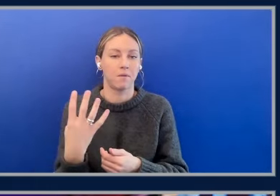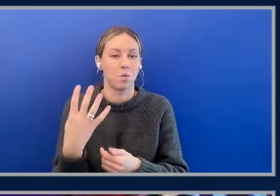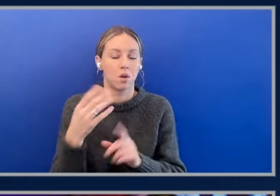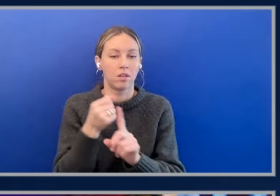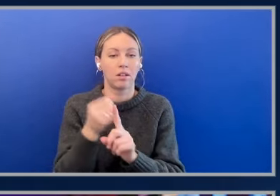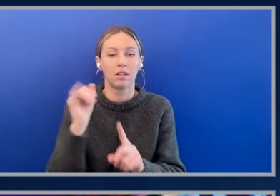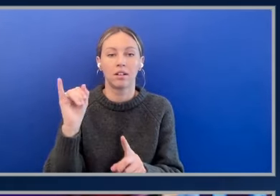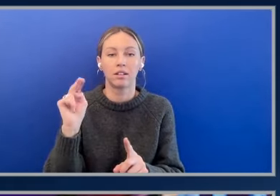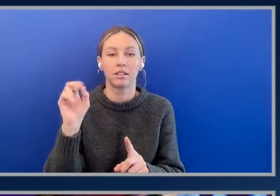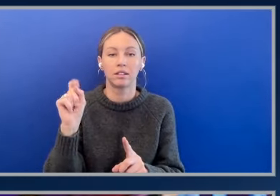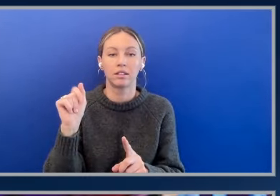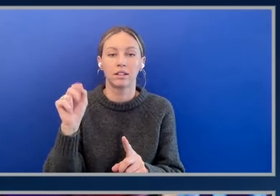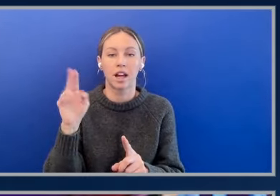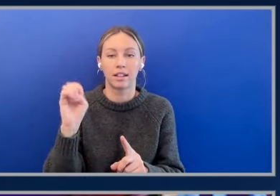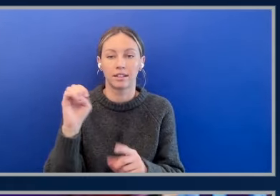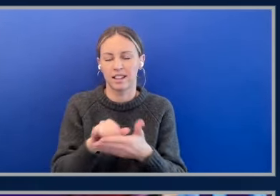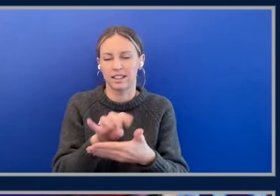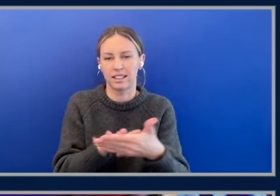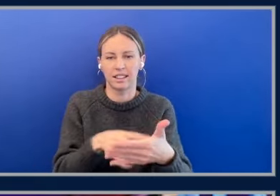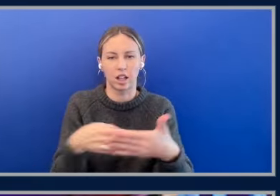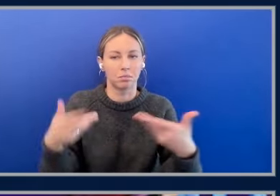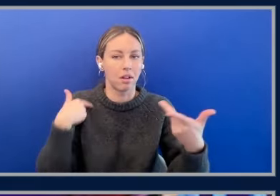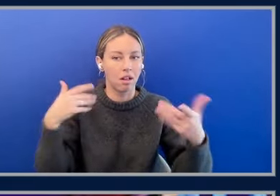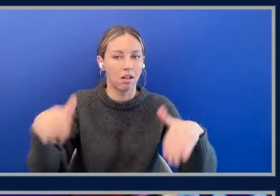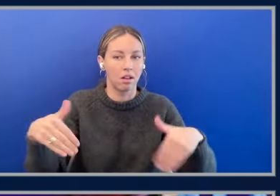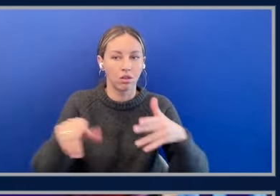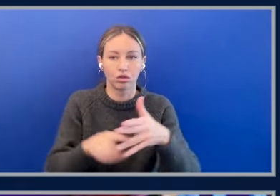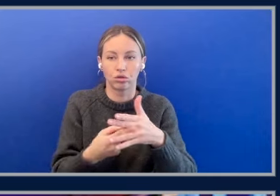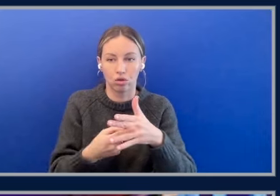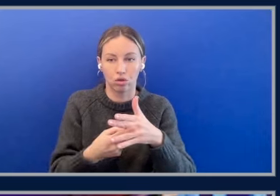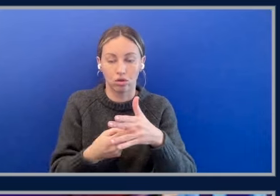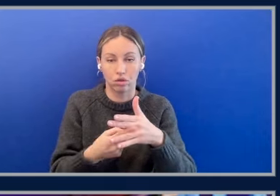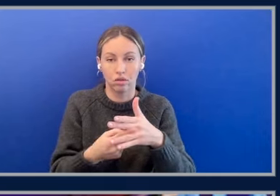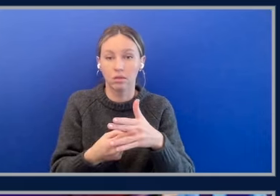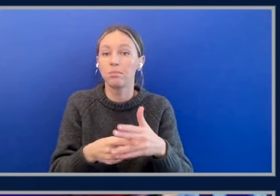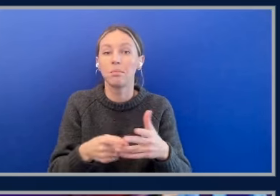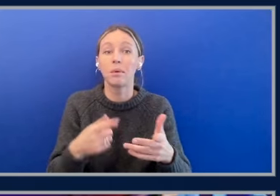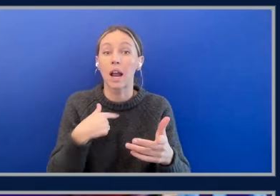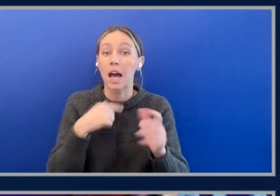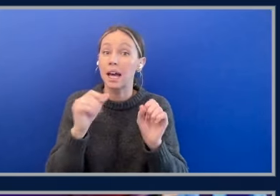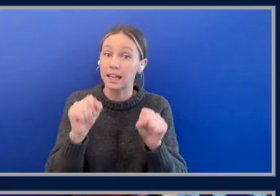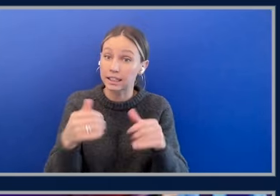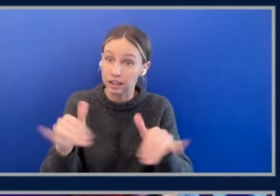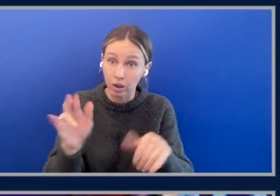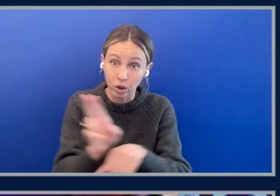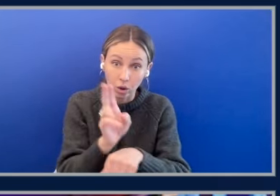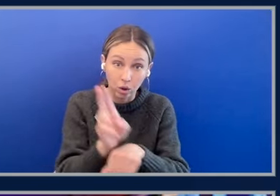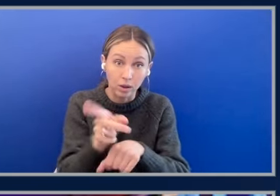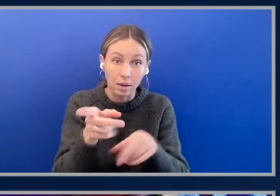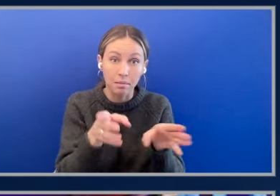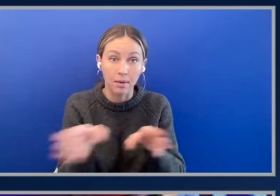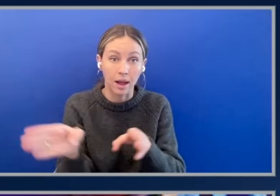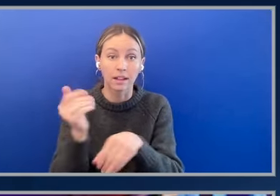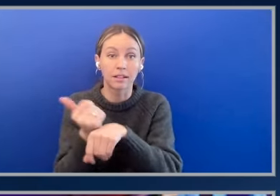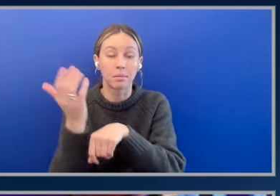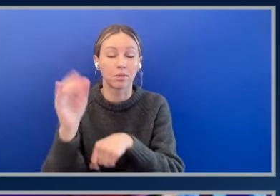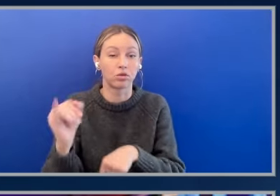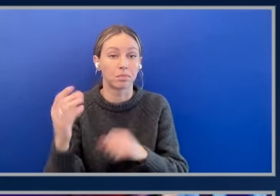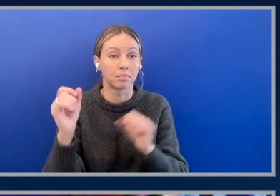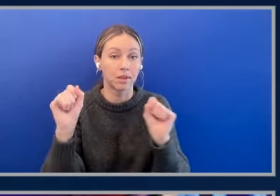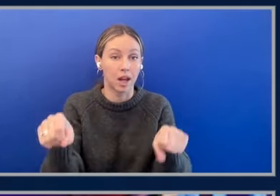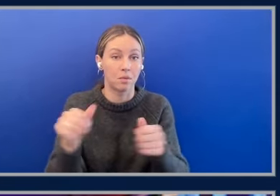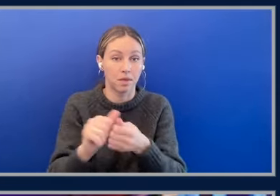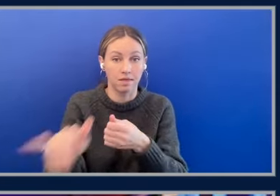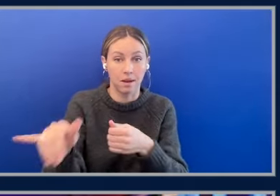see, in scheduled state. It has not reached the start date, but nothing prevents me from using that plan and submitting a job with that plan. It